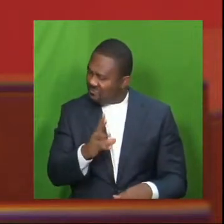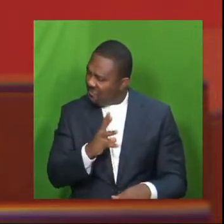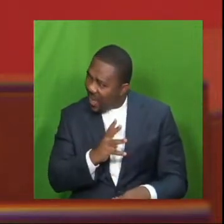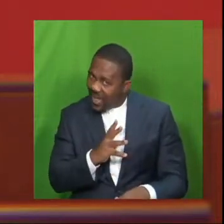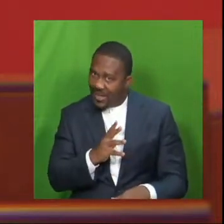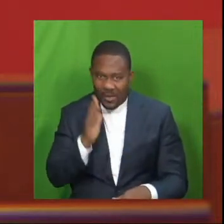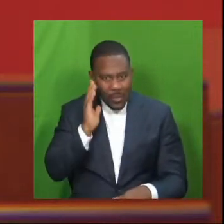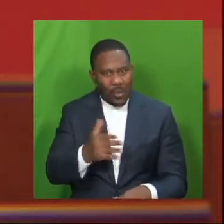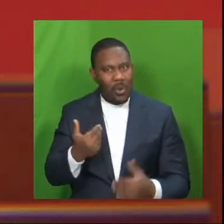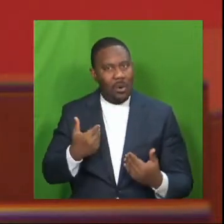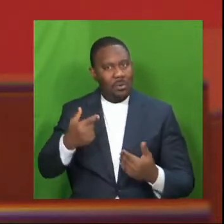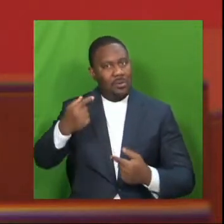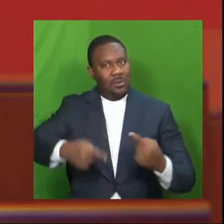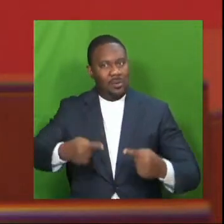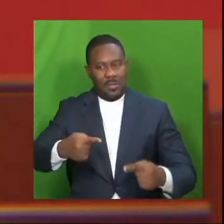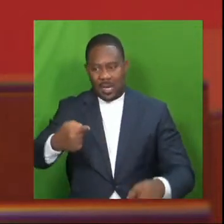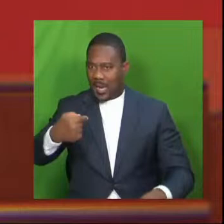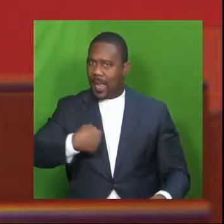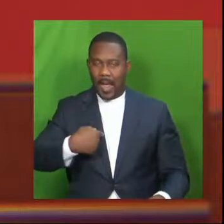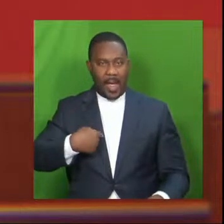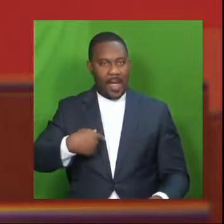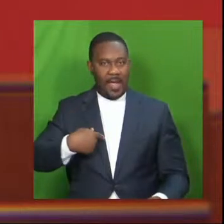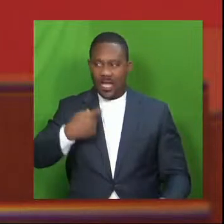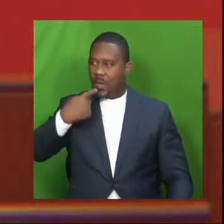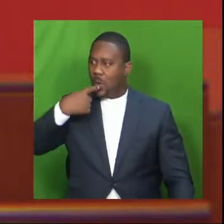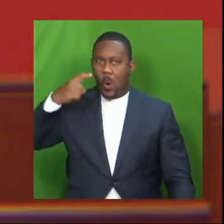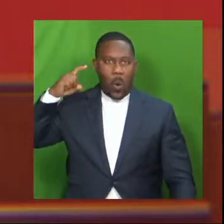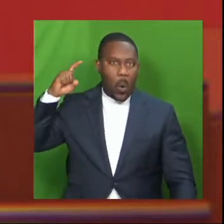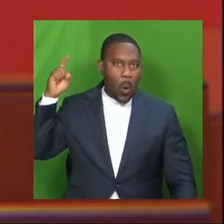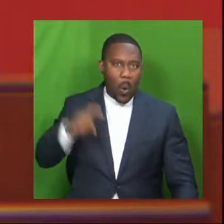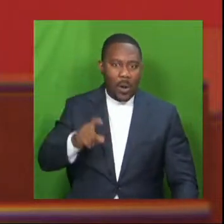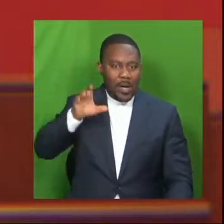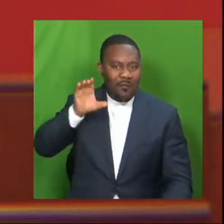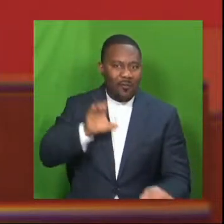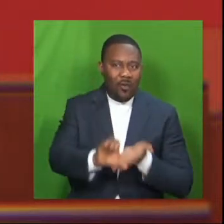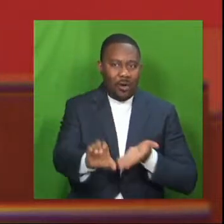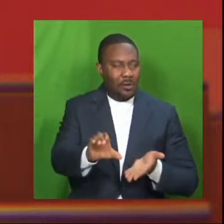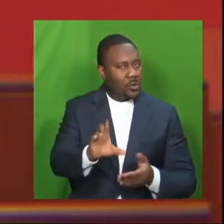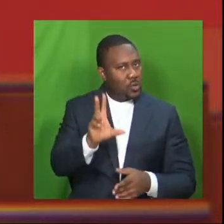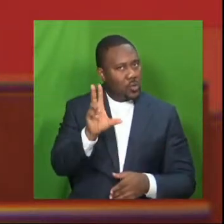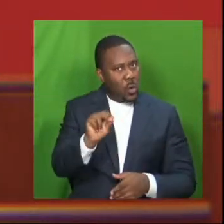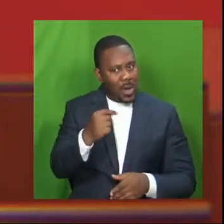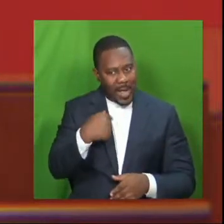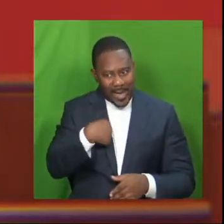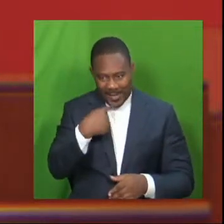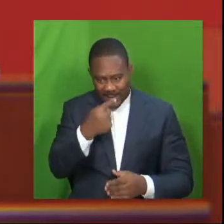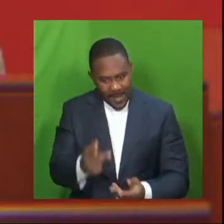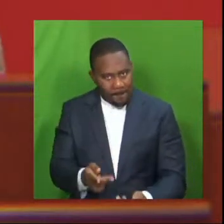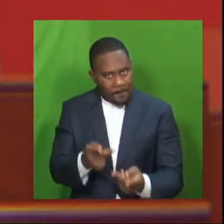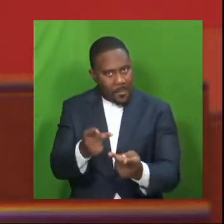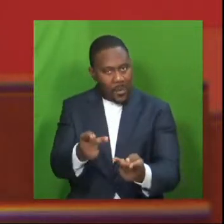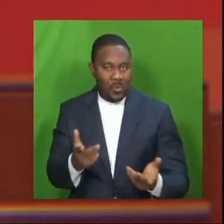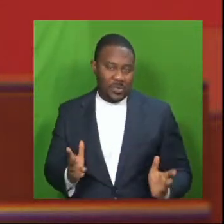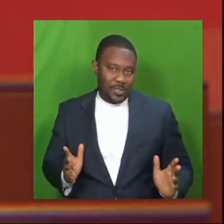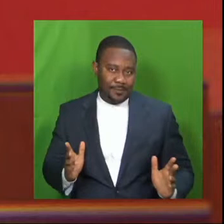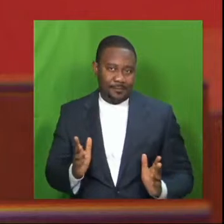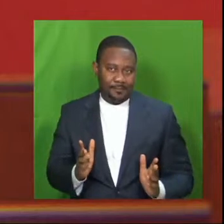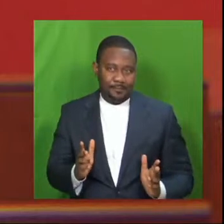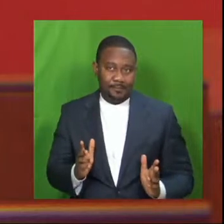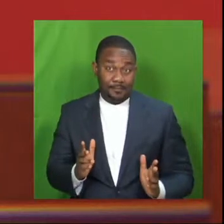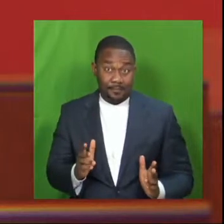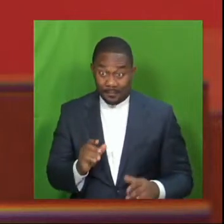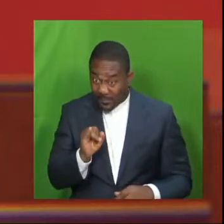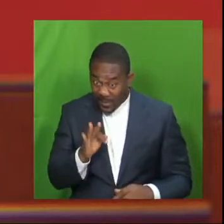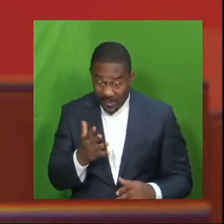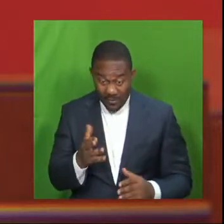I don't impose. That's why I say proposal. And the time it will be right for